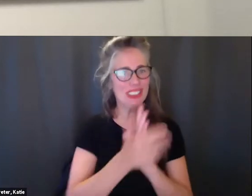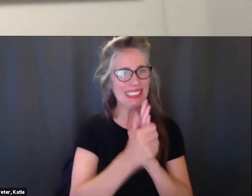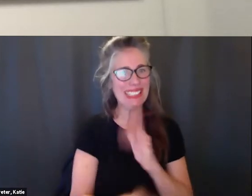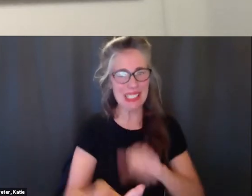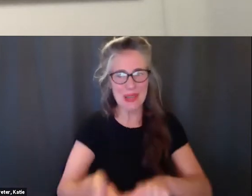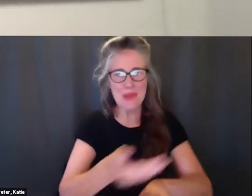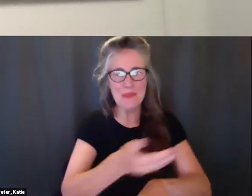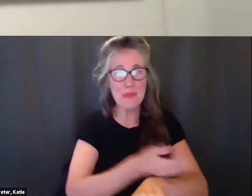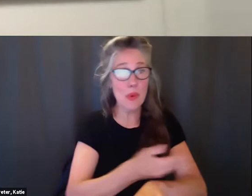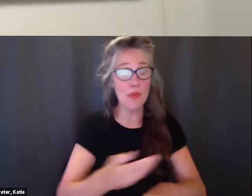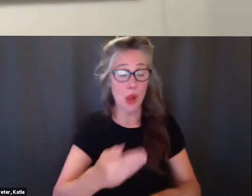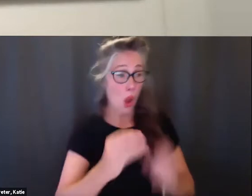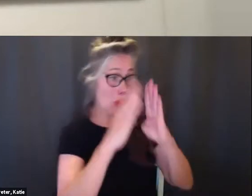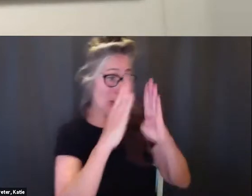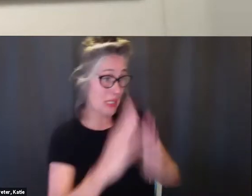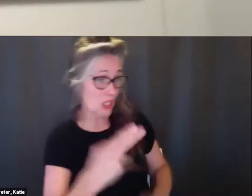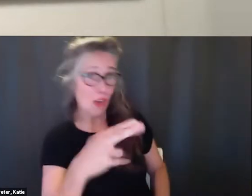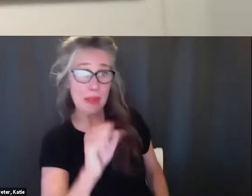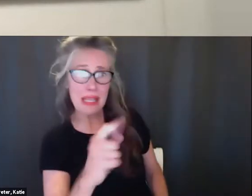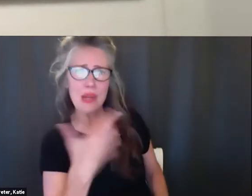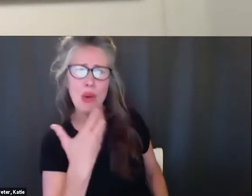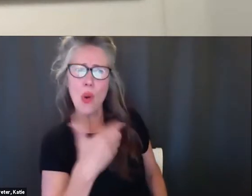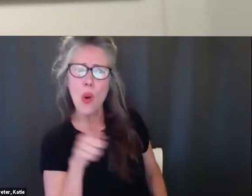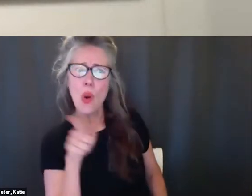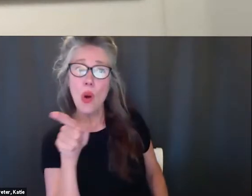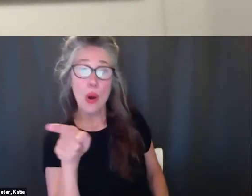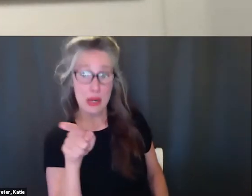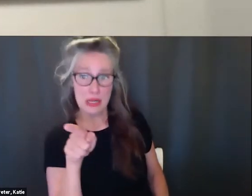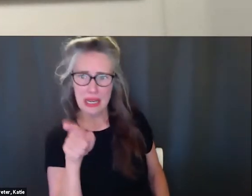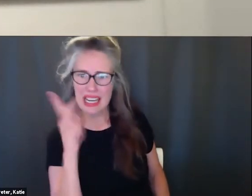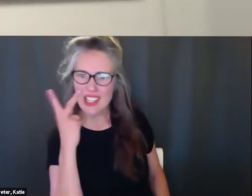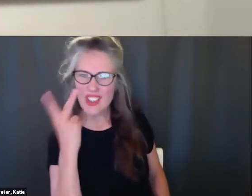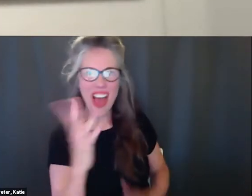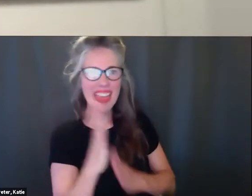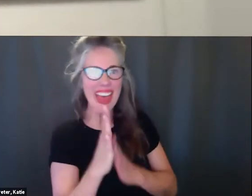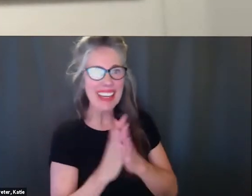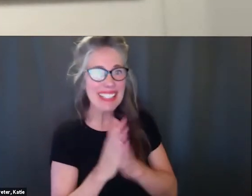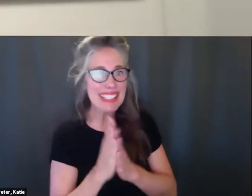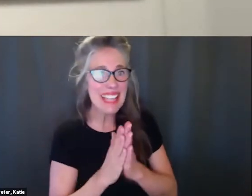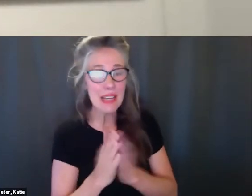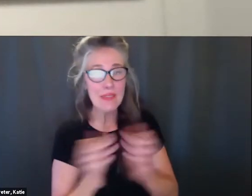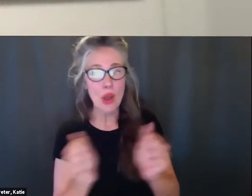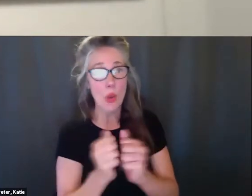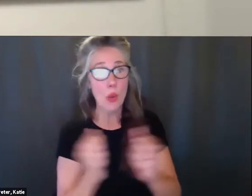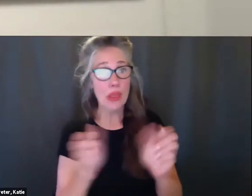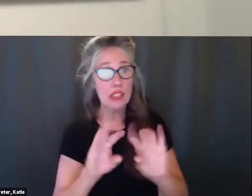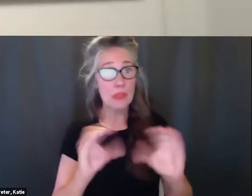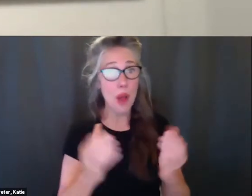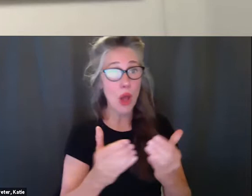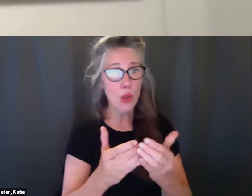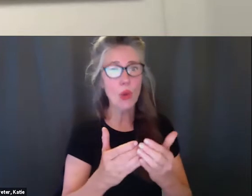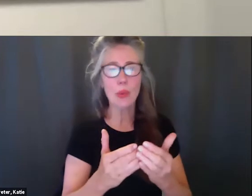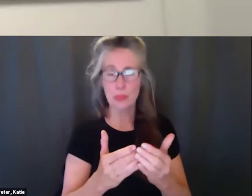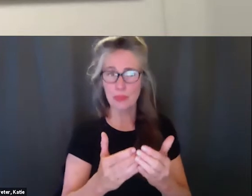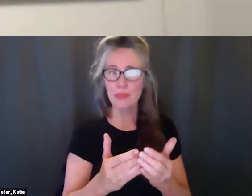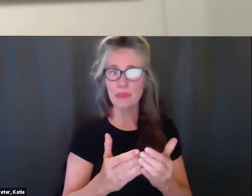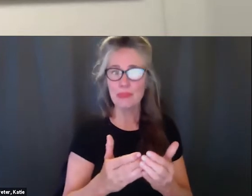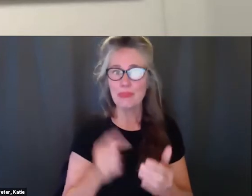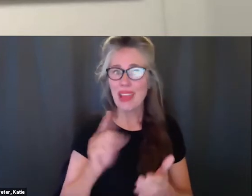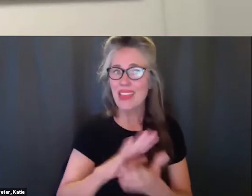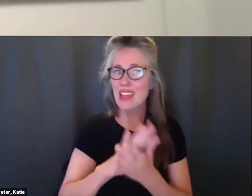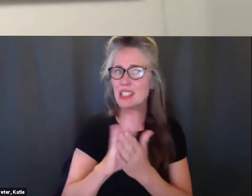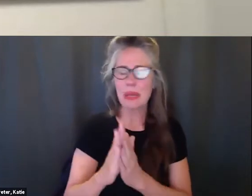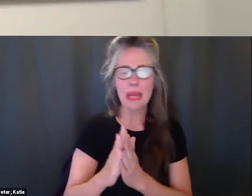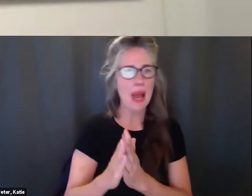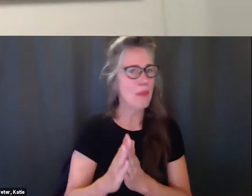that, you know, he really wasn't inspired by the incentives and the small groups, and it has turned out to be something that has blown